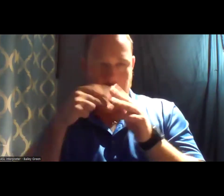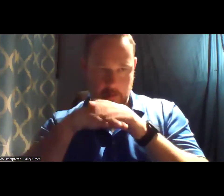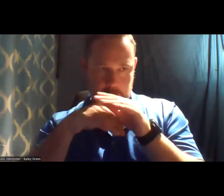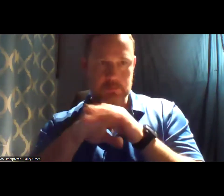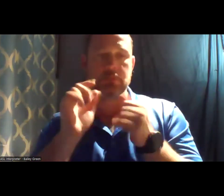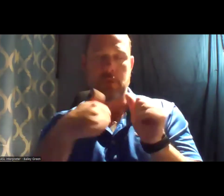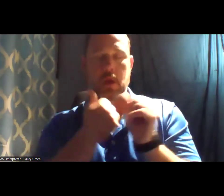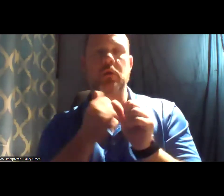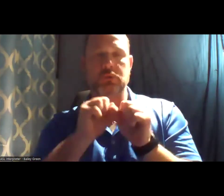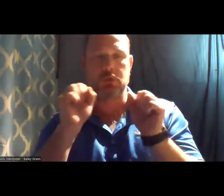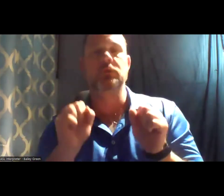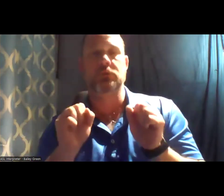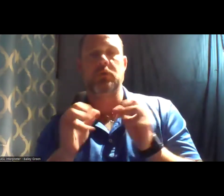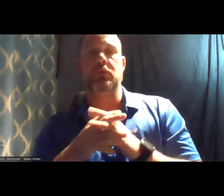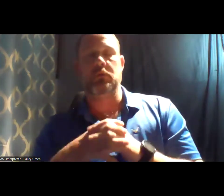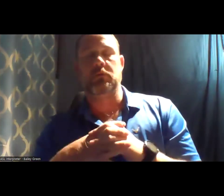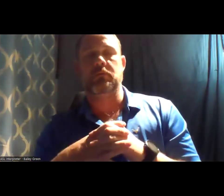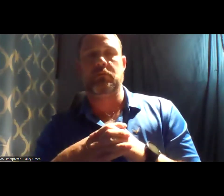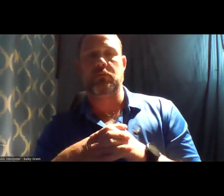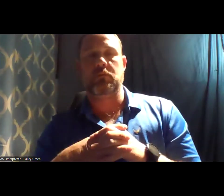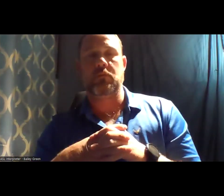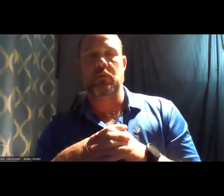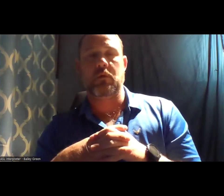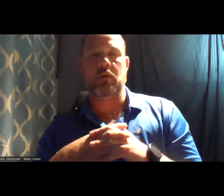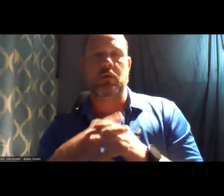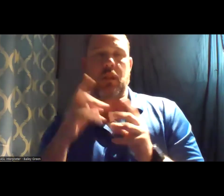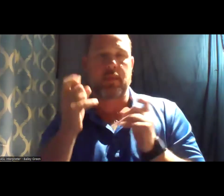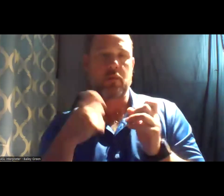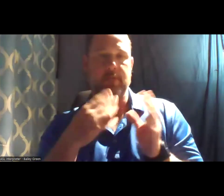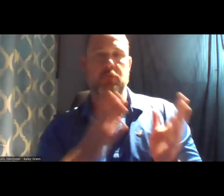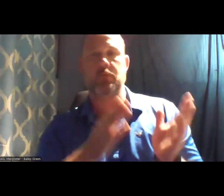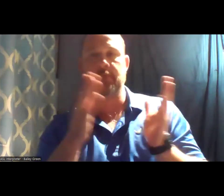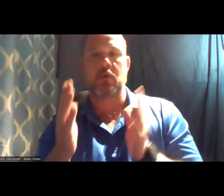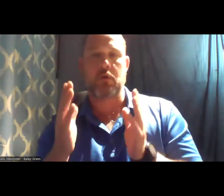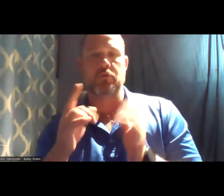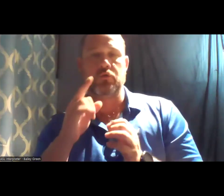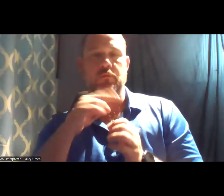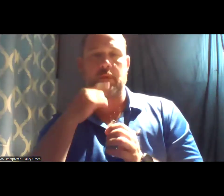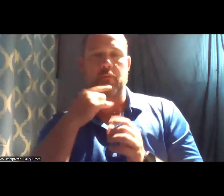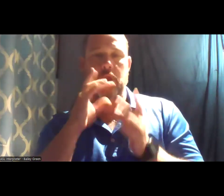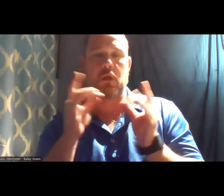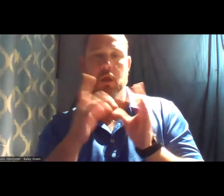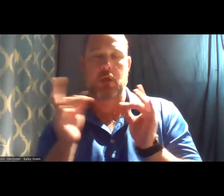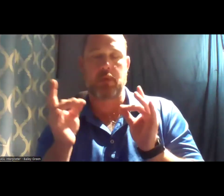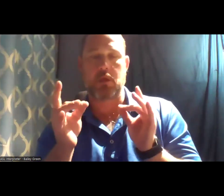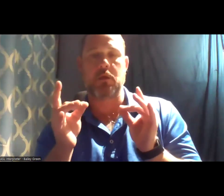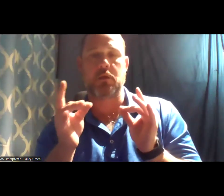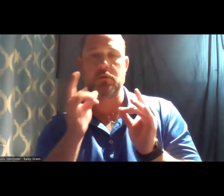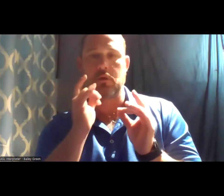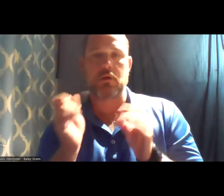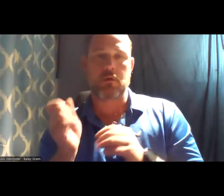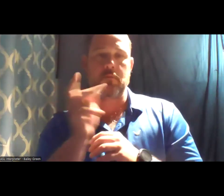provider system. I think we have to move on to public comment. So I'm going to kick it